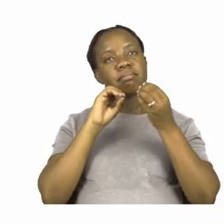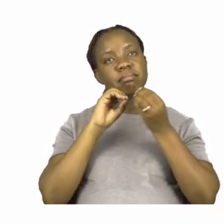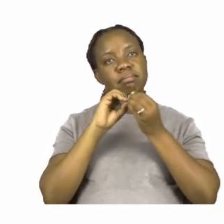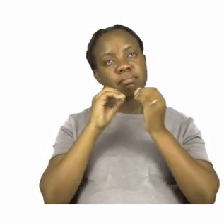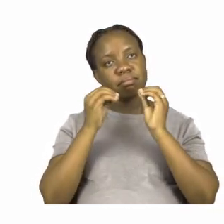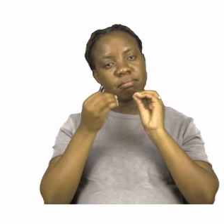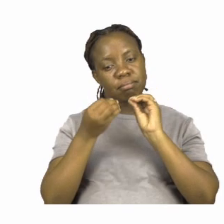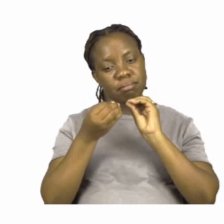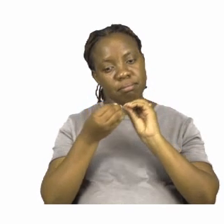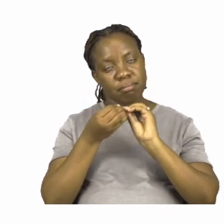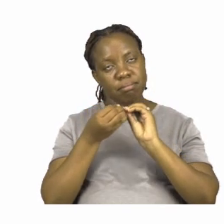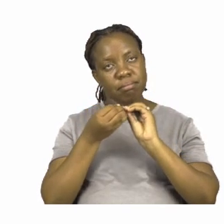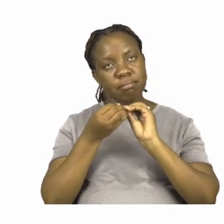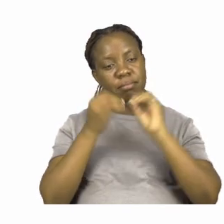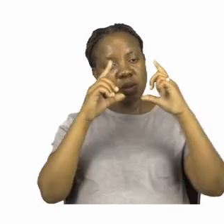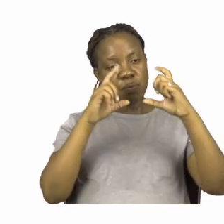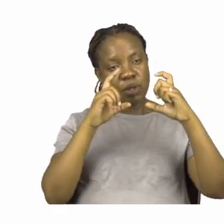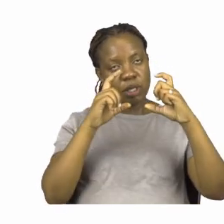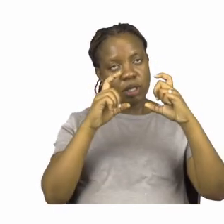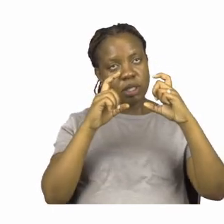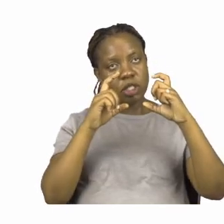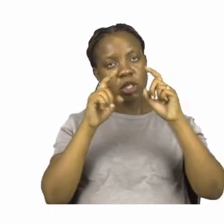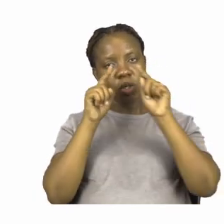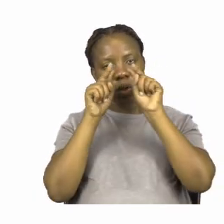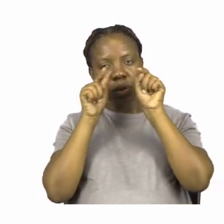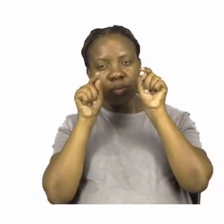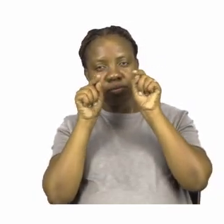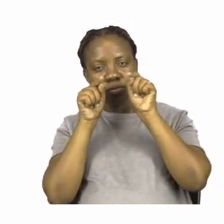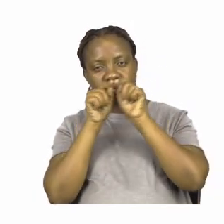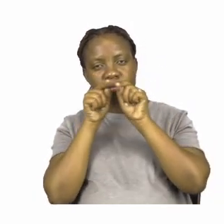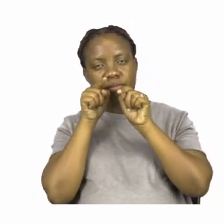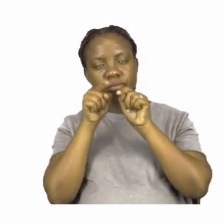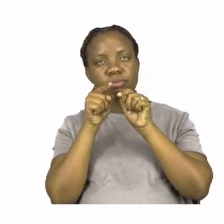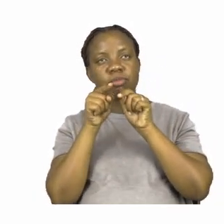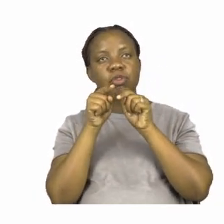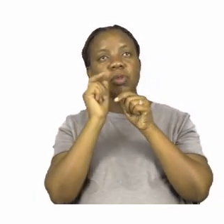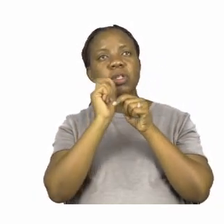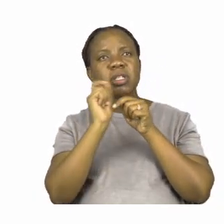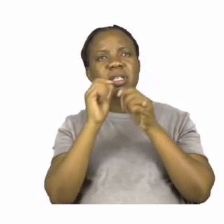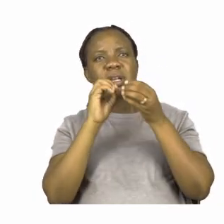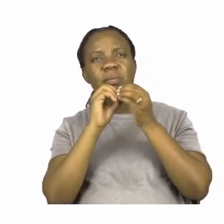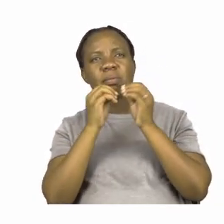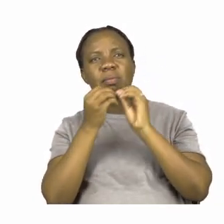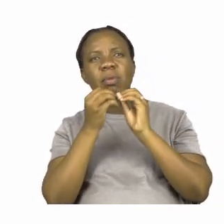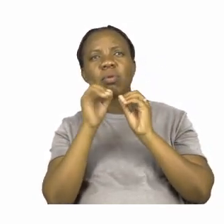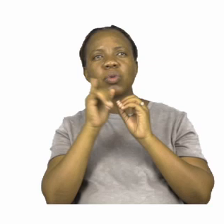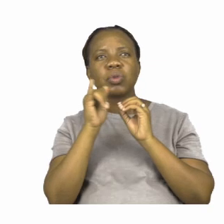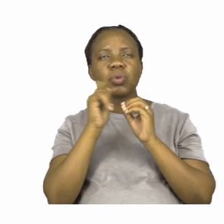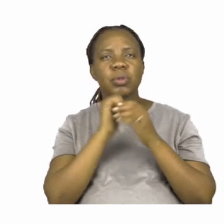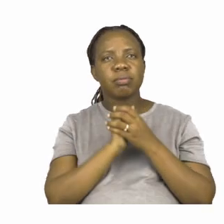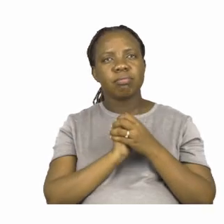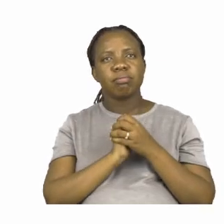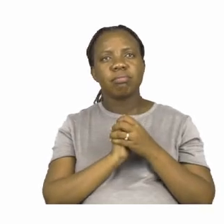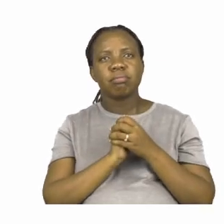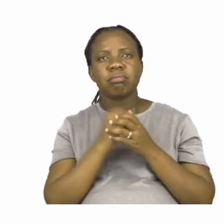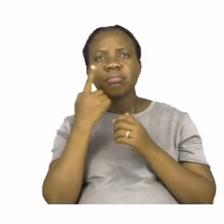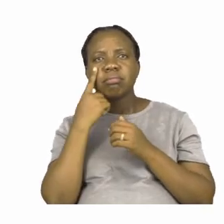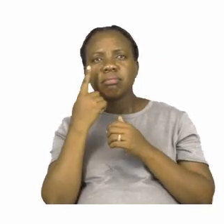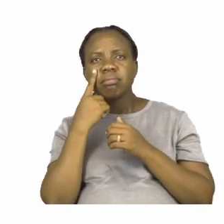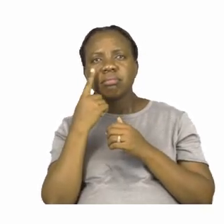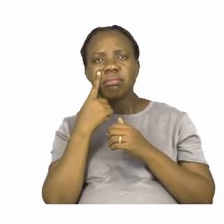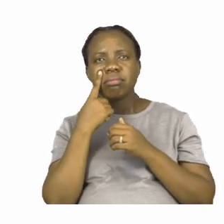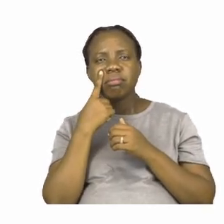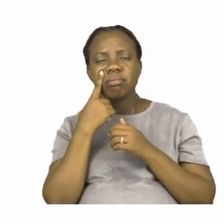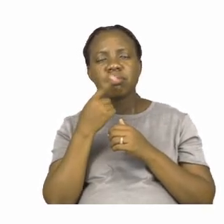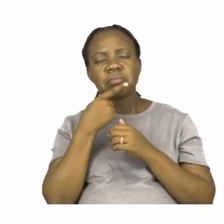sentence in the little square on top. So there where you see the man running, there